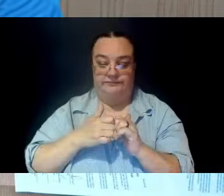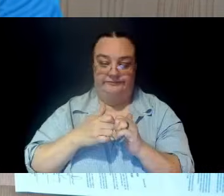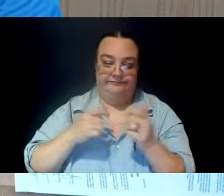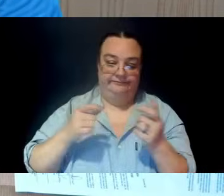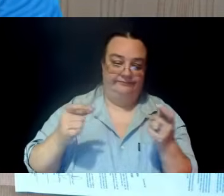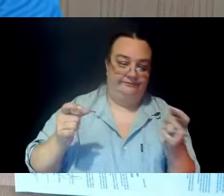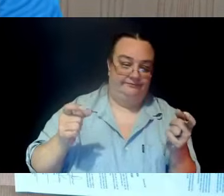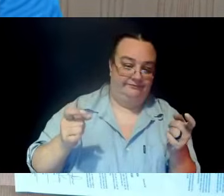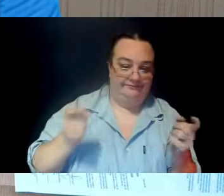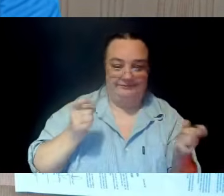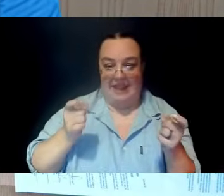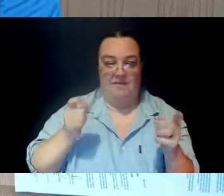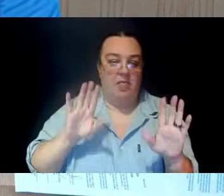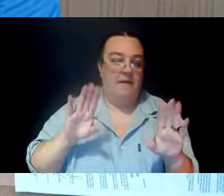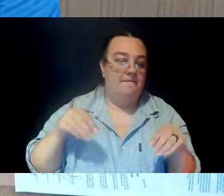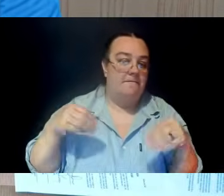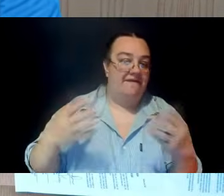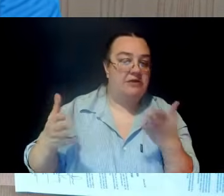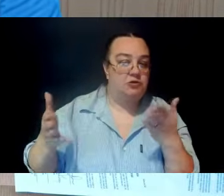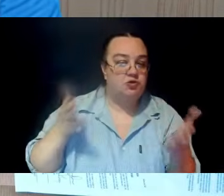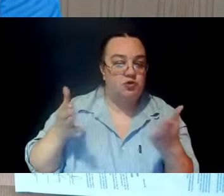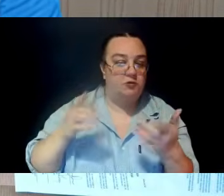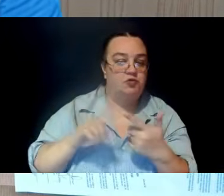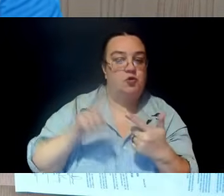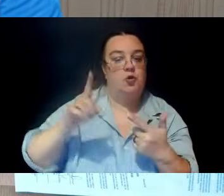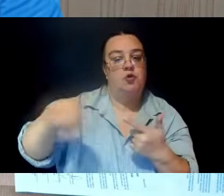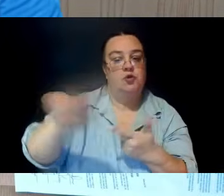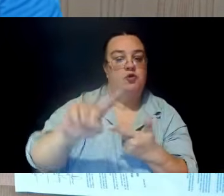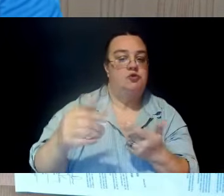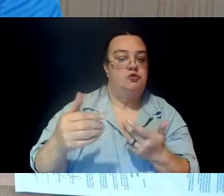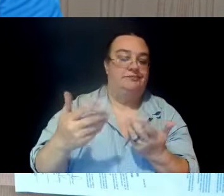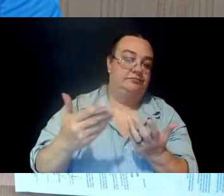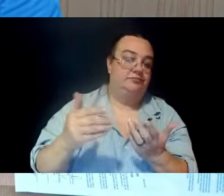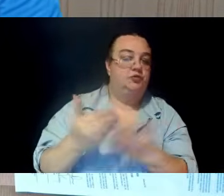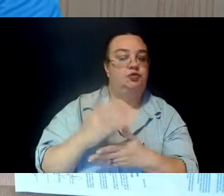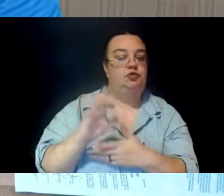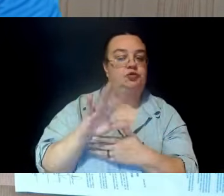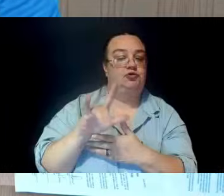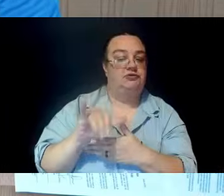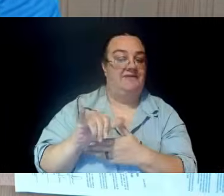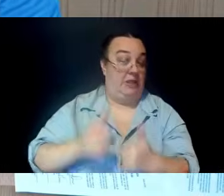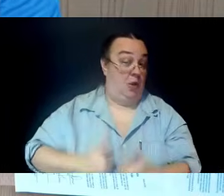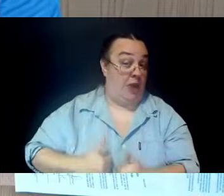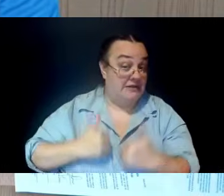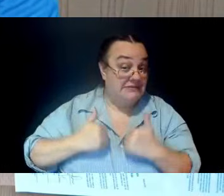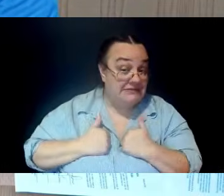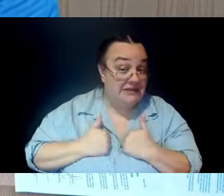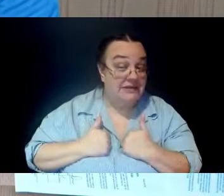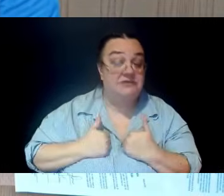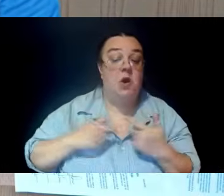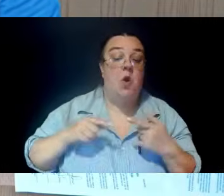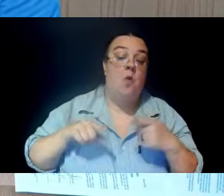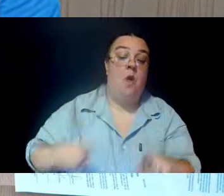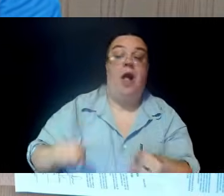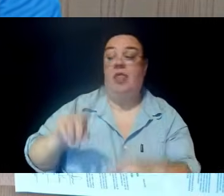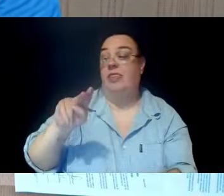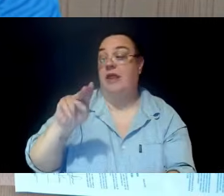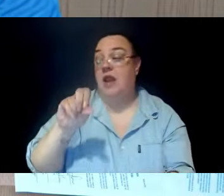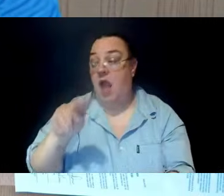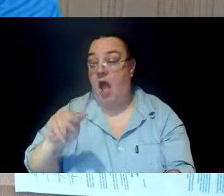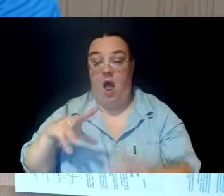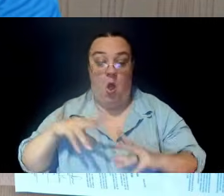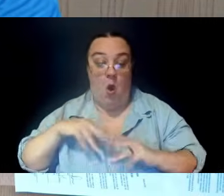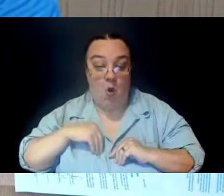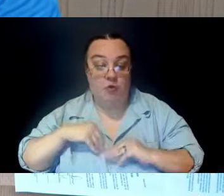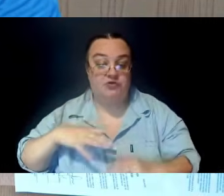services that we will be providing to these Cheverly residents while the non-ownership units are